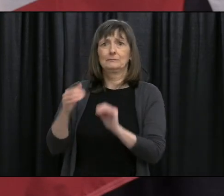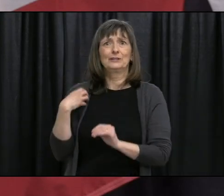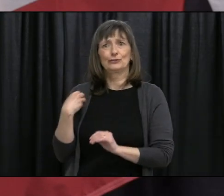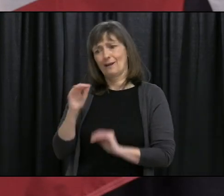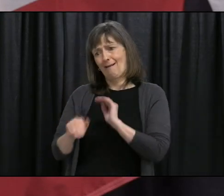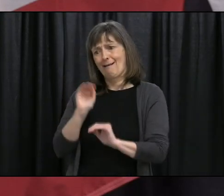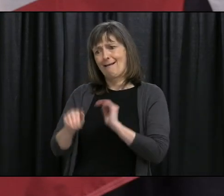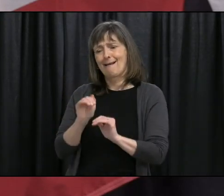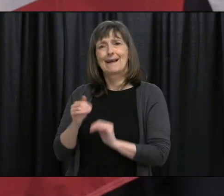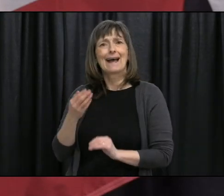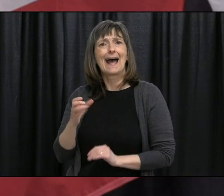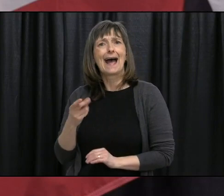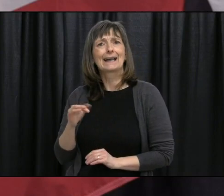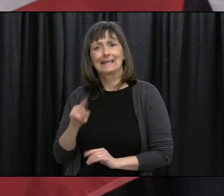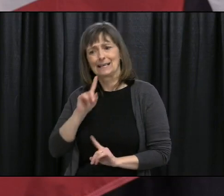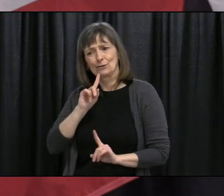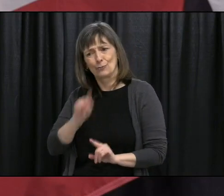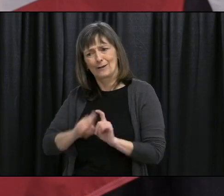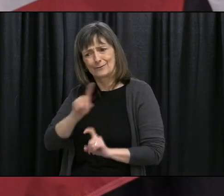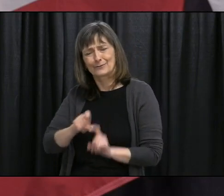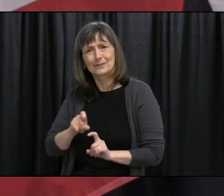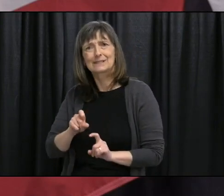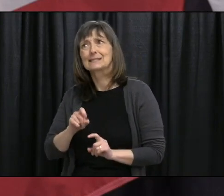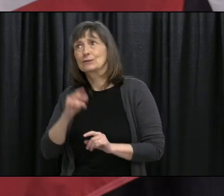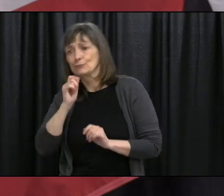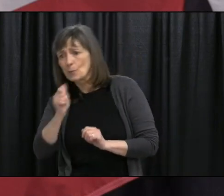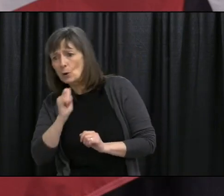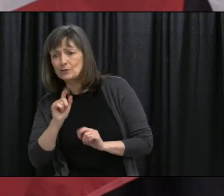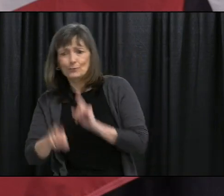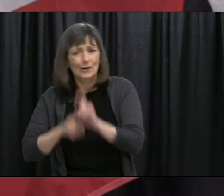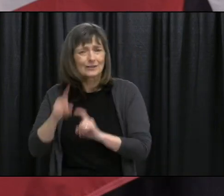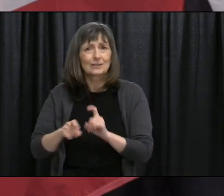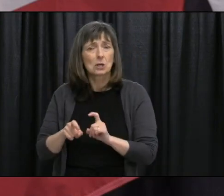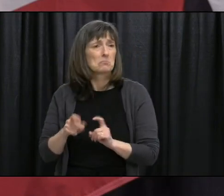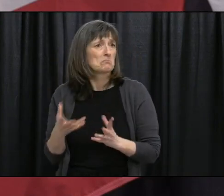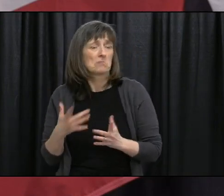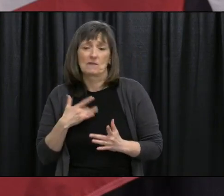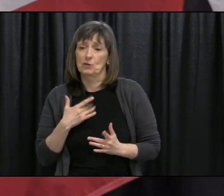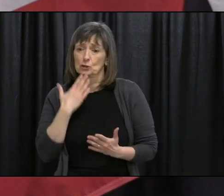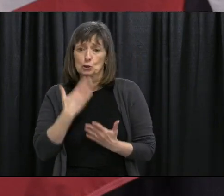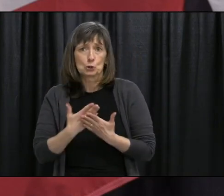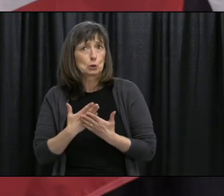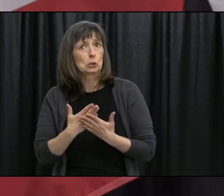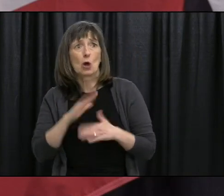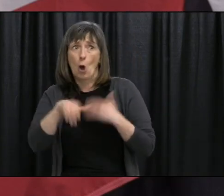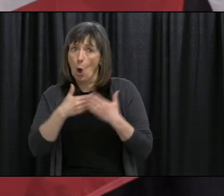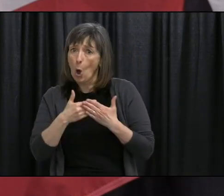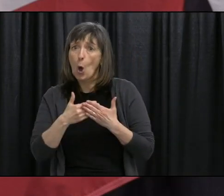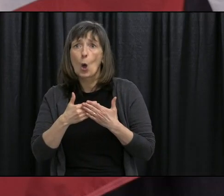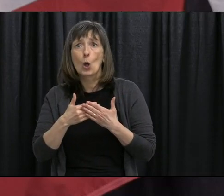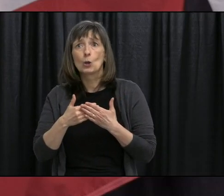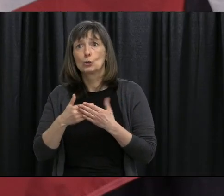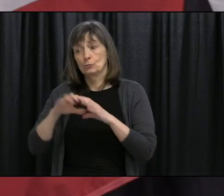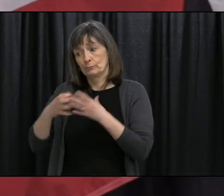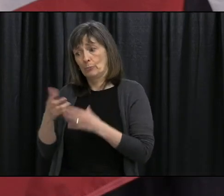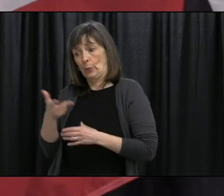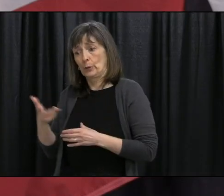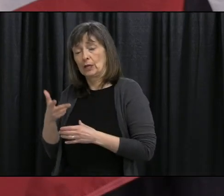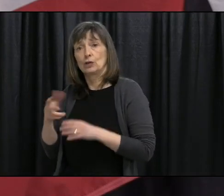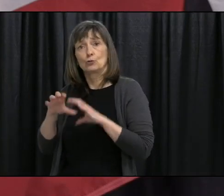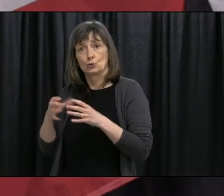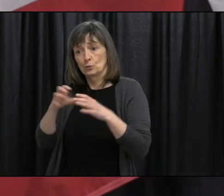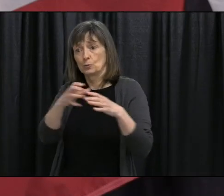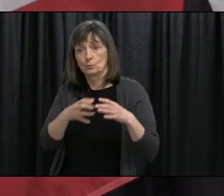this particular piece of legislation. It's been through the House of Assembly. It has all-party support. So if there's one particular outlet, for